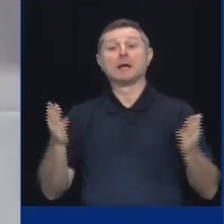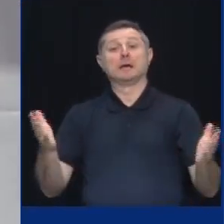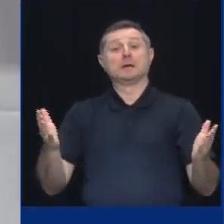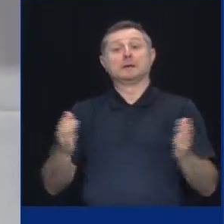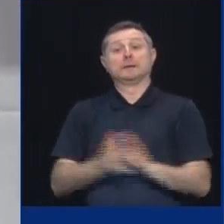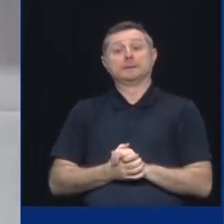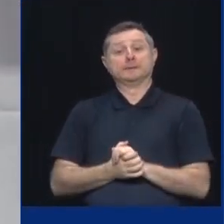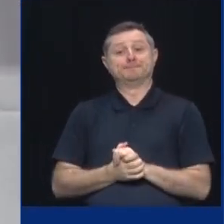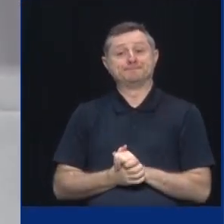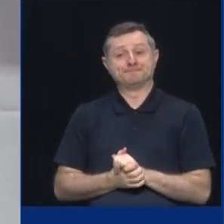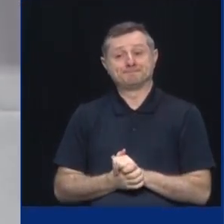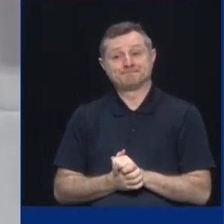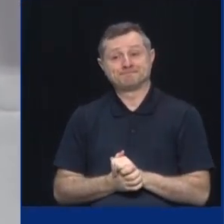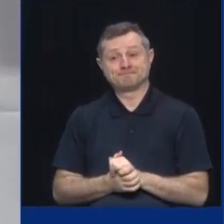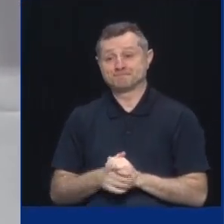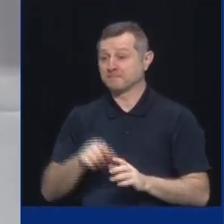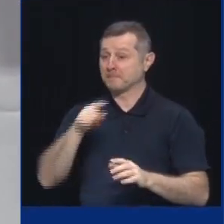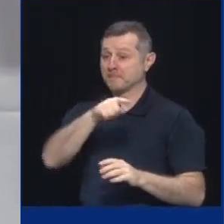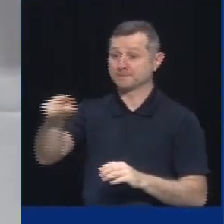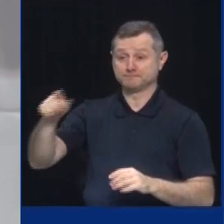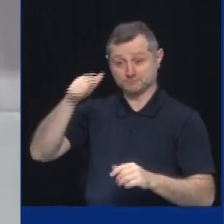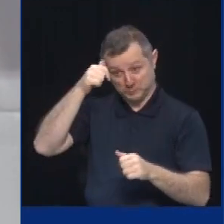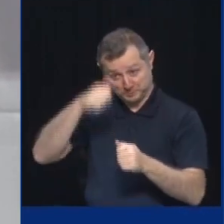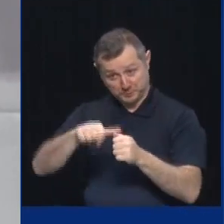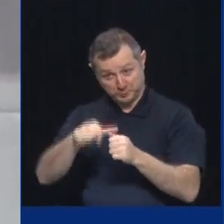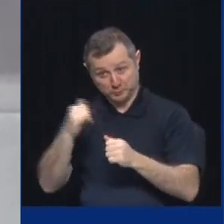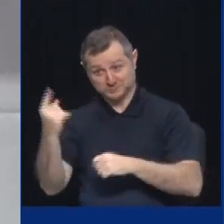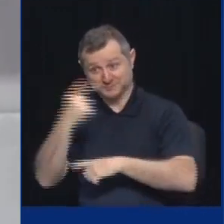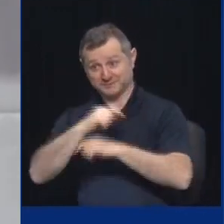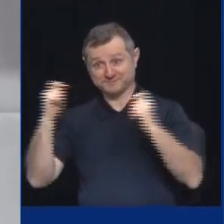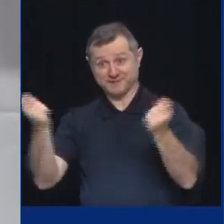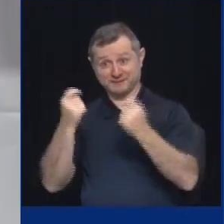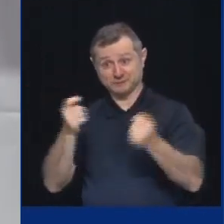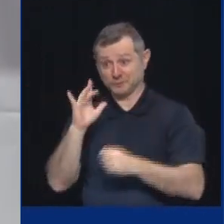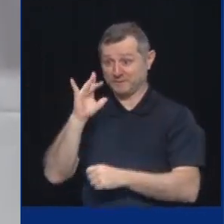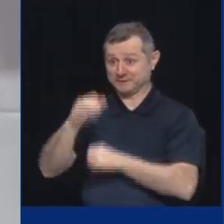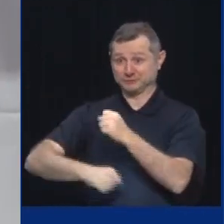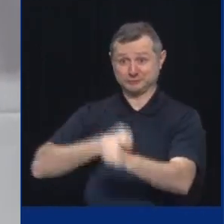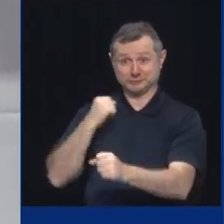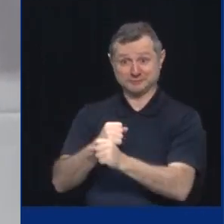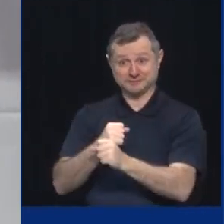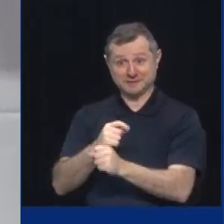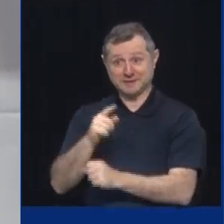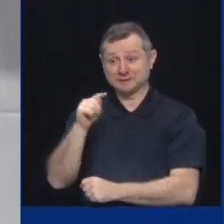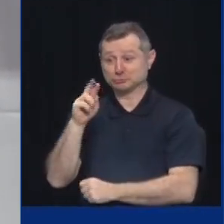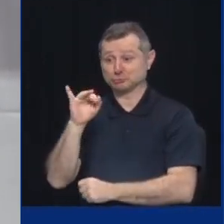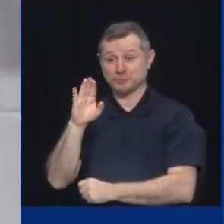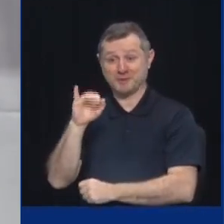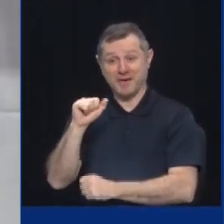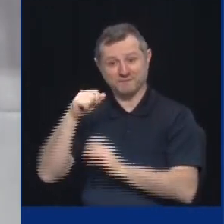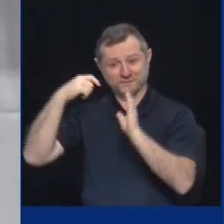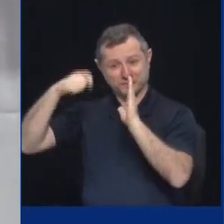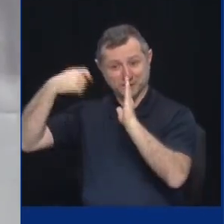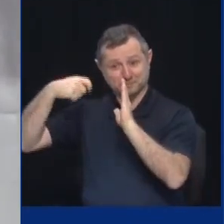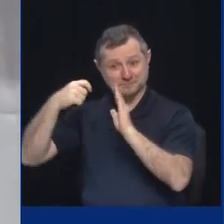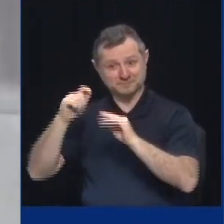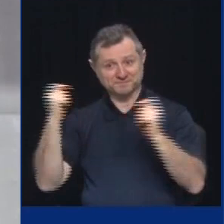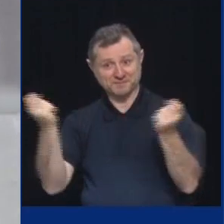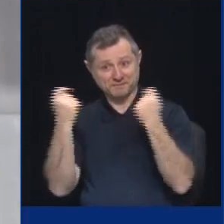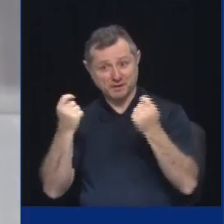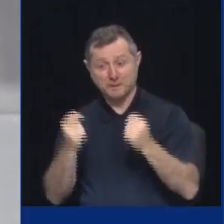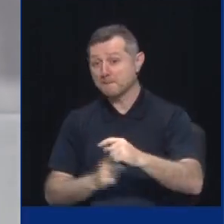I also want us to remember today that we celebrate Tribeca's 20th anniversary, and we celebrate 20 years of what has become